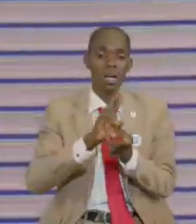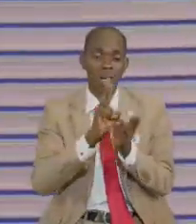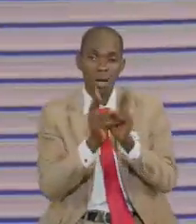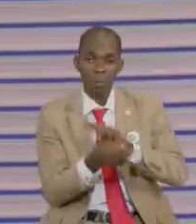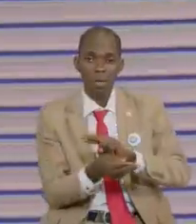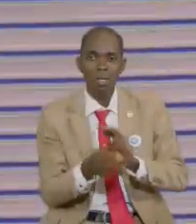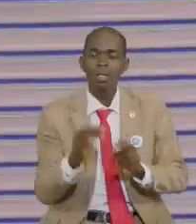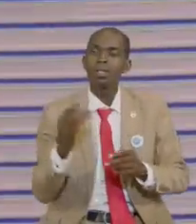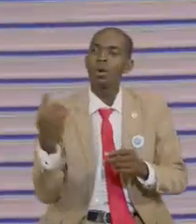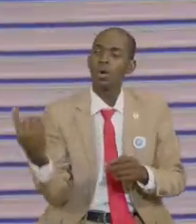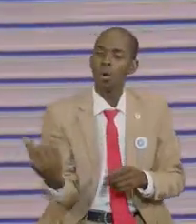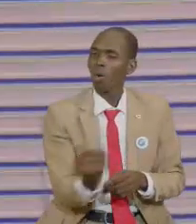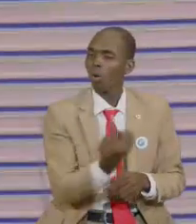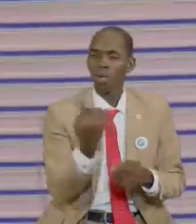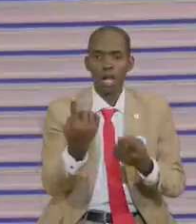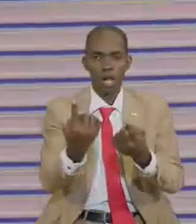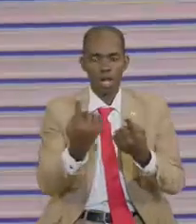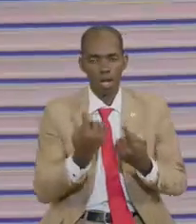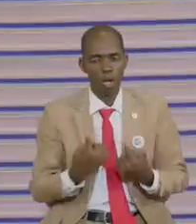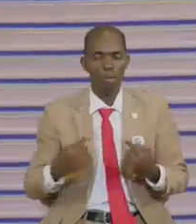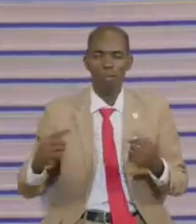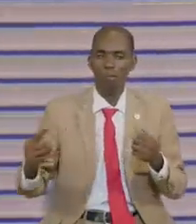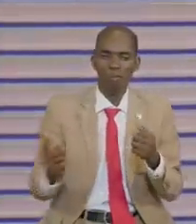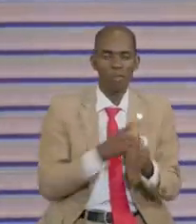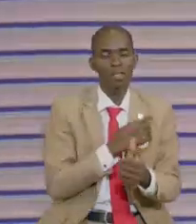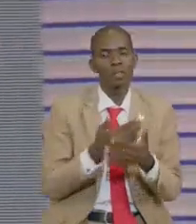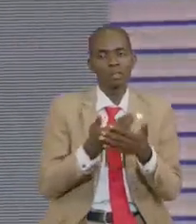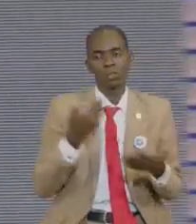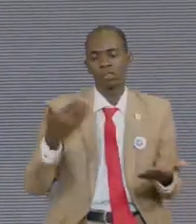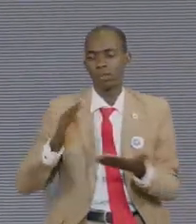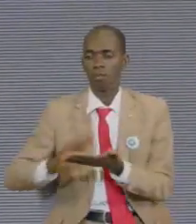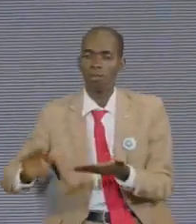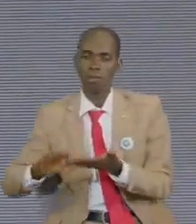always comes before forgiveness.